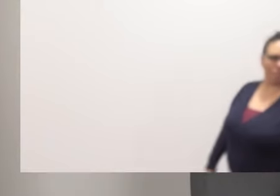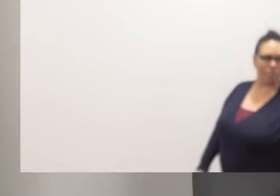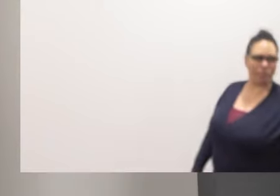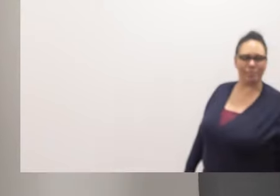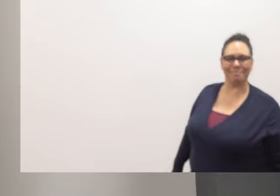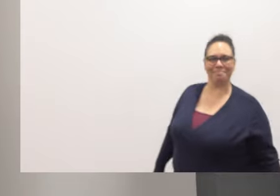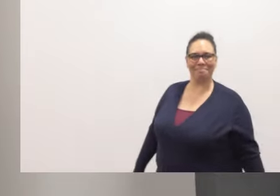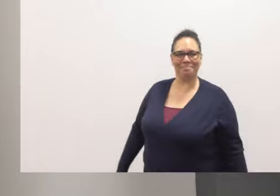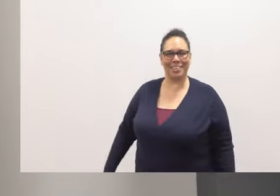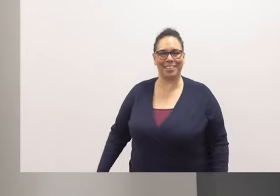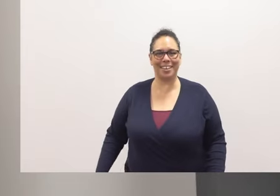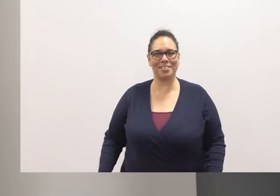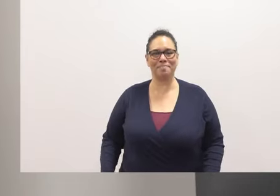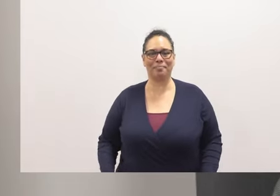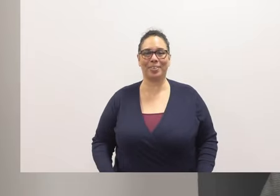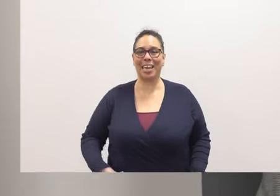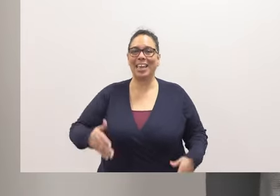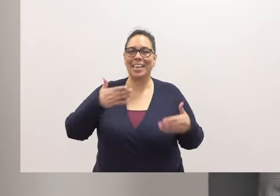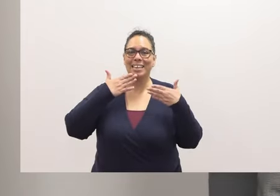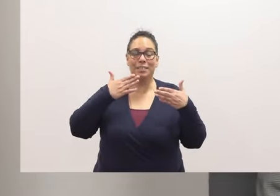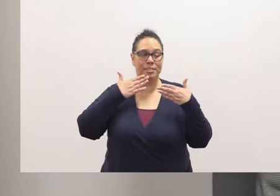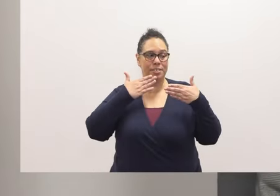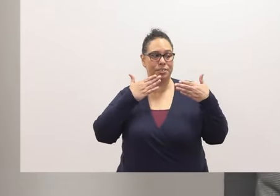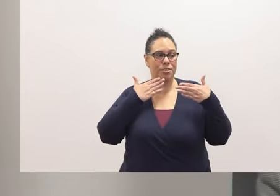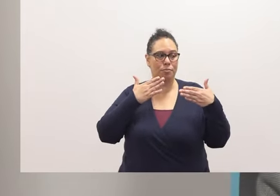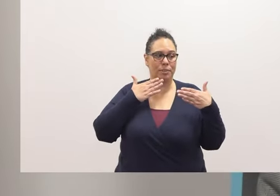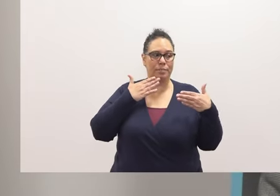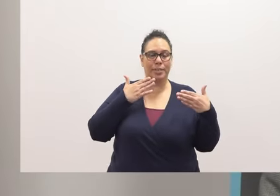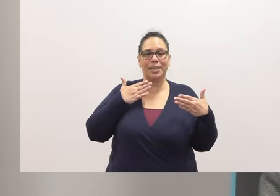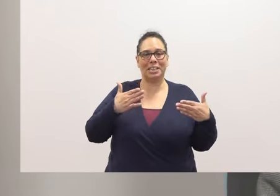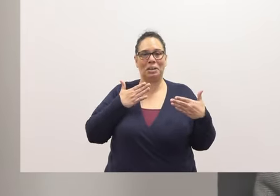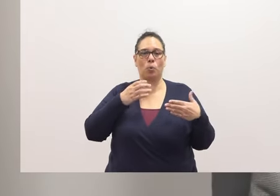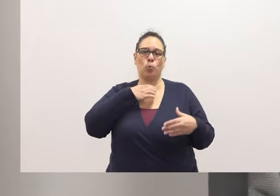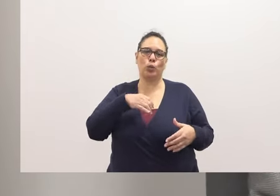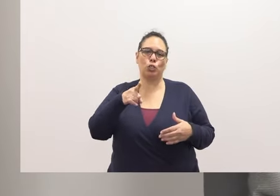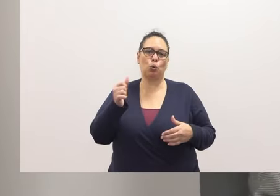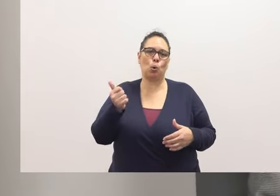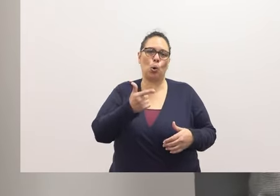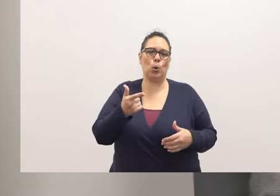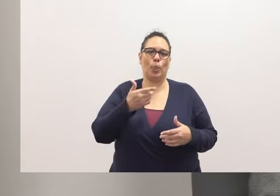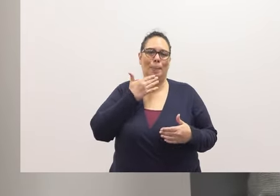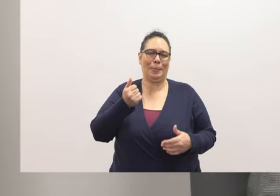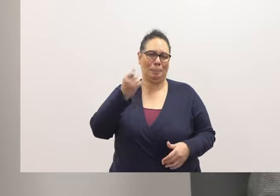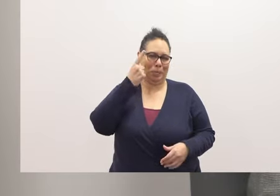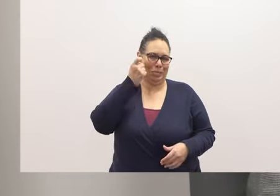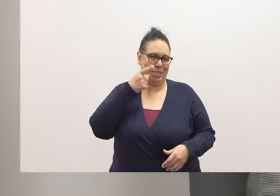Thank you, Kyla, and we wish you all the best. And we understand you're busy.